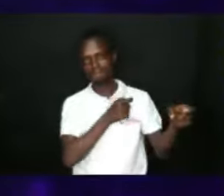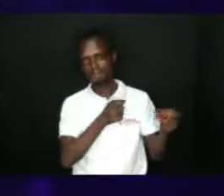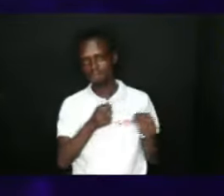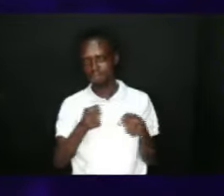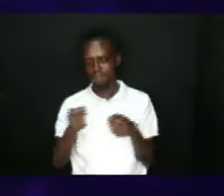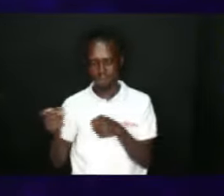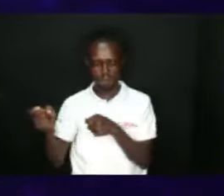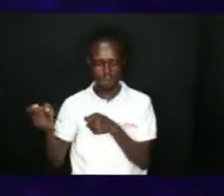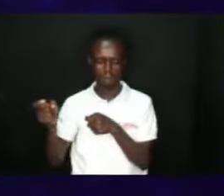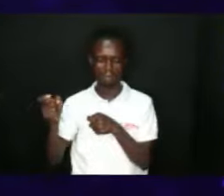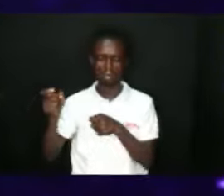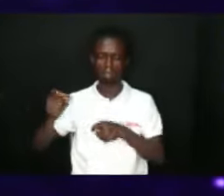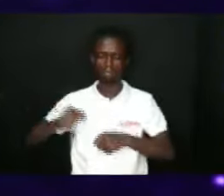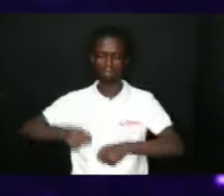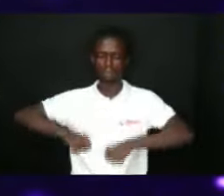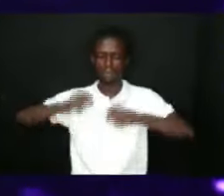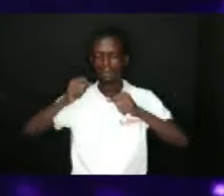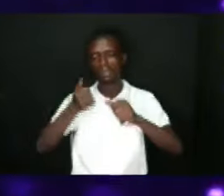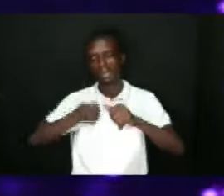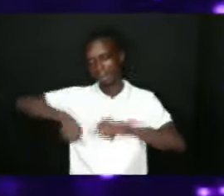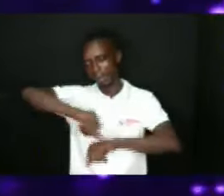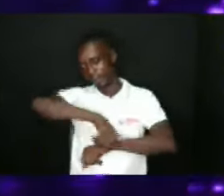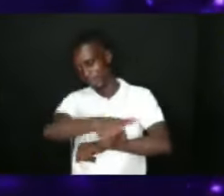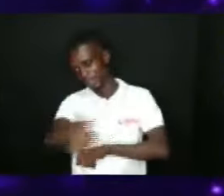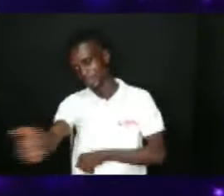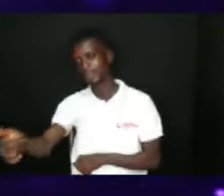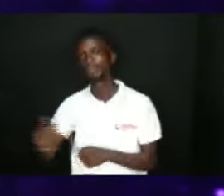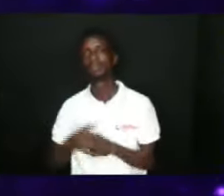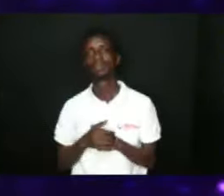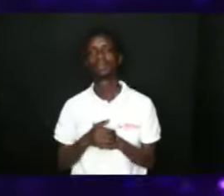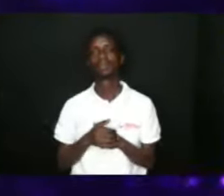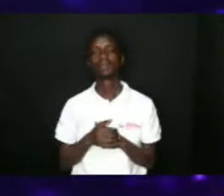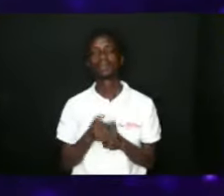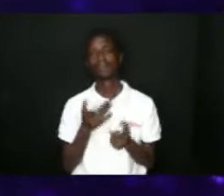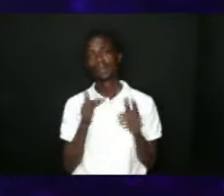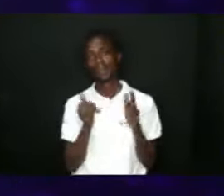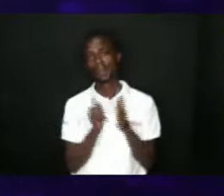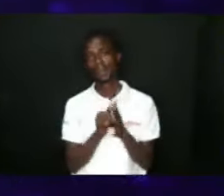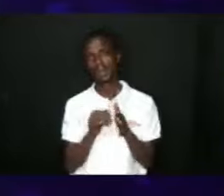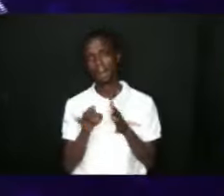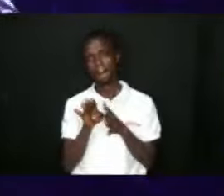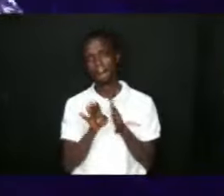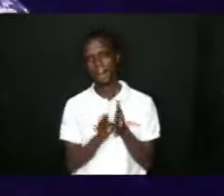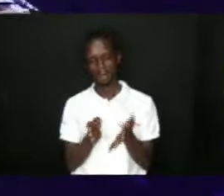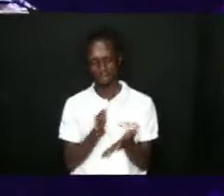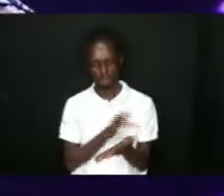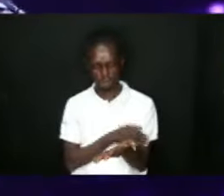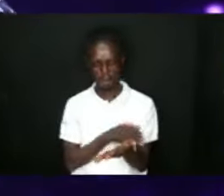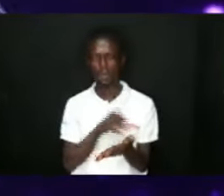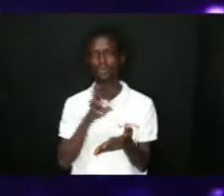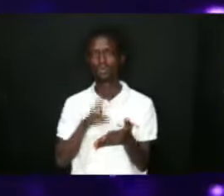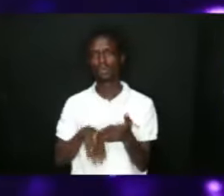and he is exalted above all. We want to read from Psalm